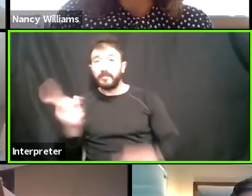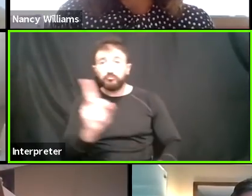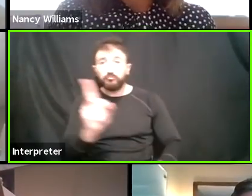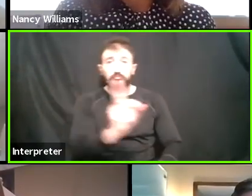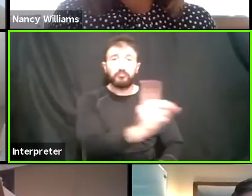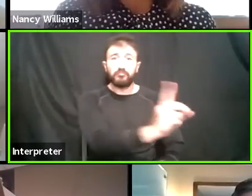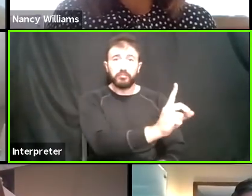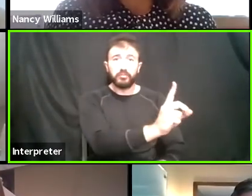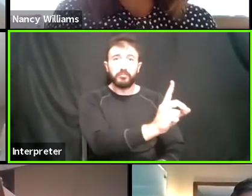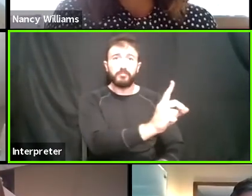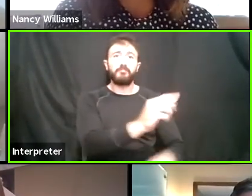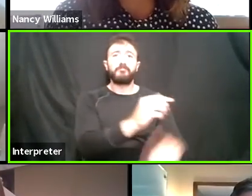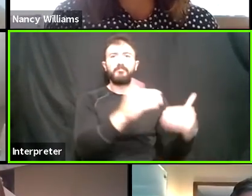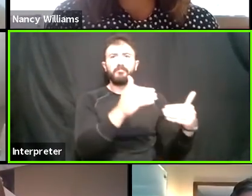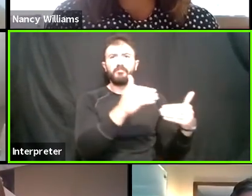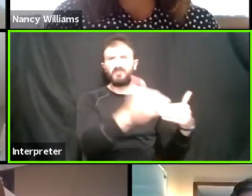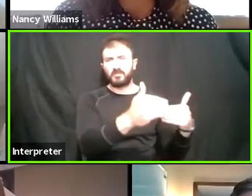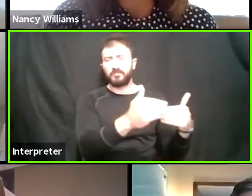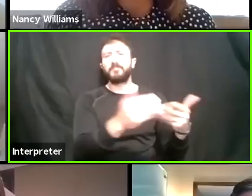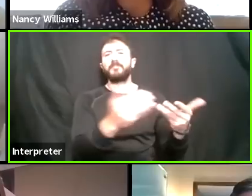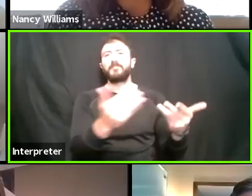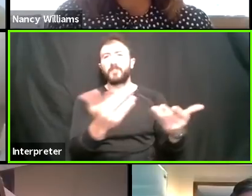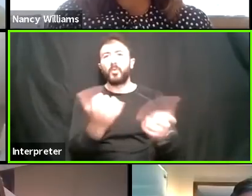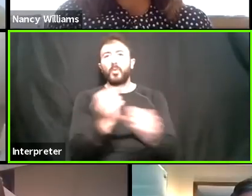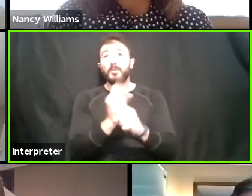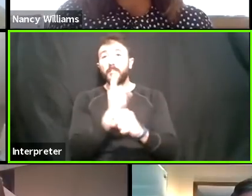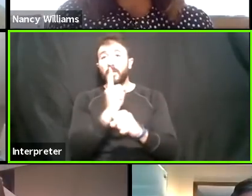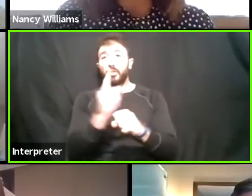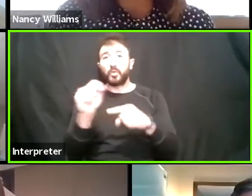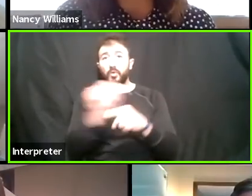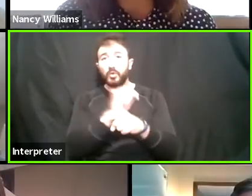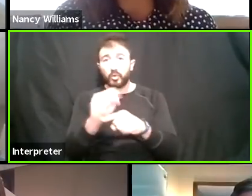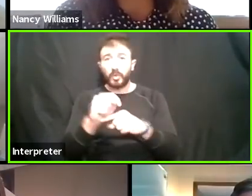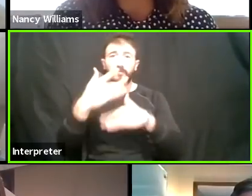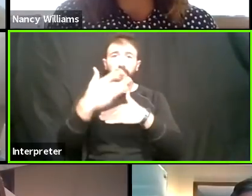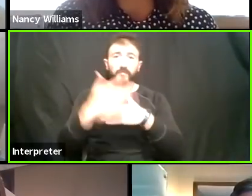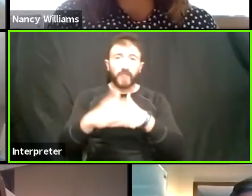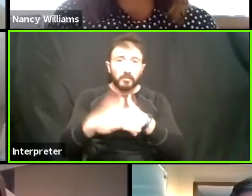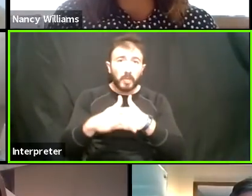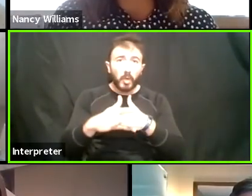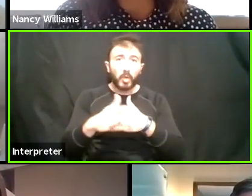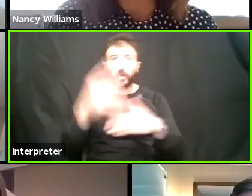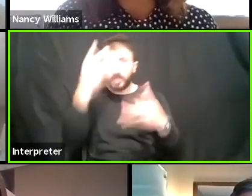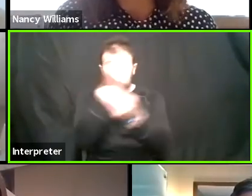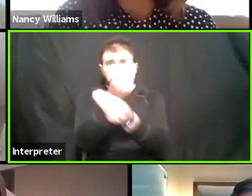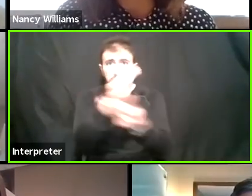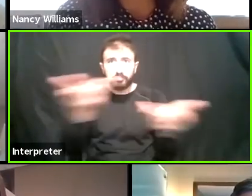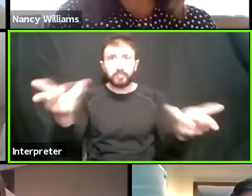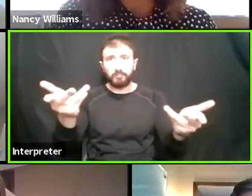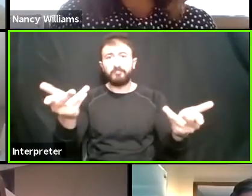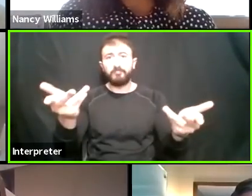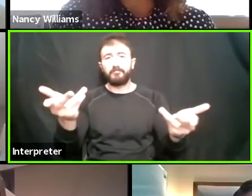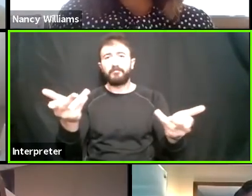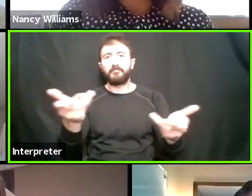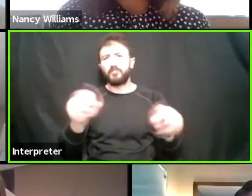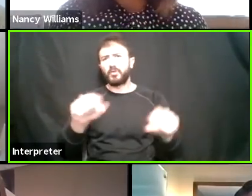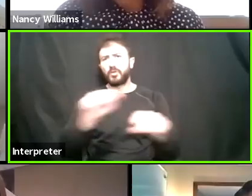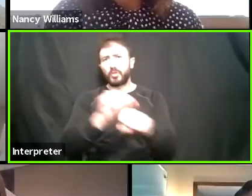that we're timely with our trainings and giving you the information that you need in order to be able to do that work with kids.